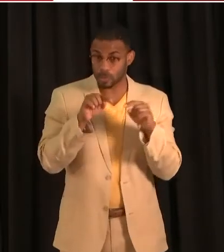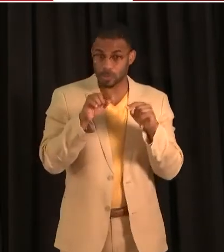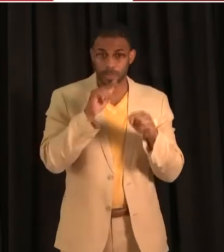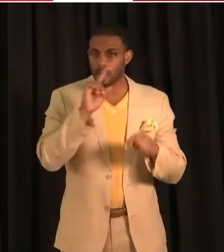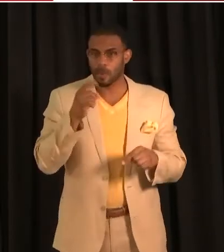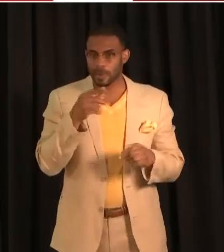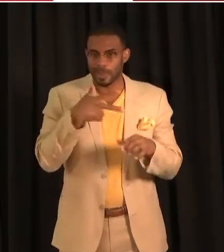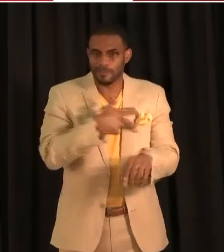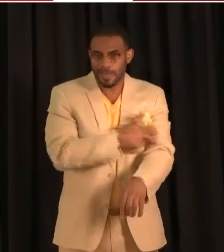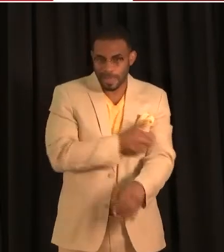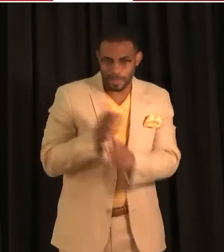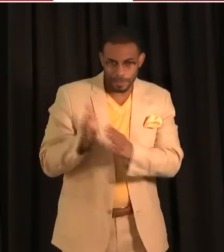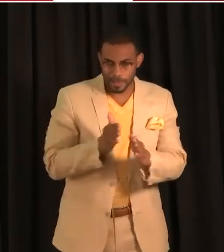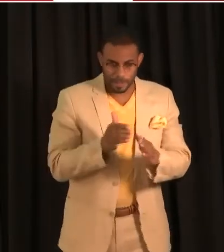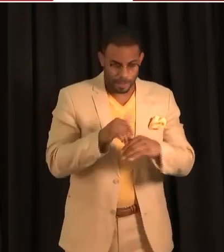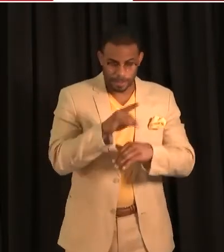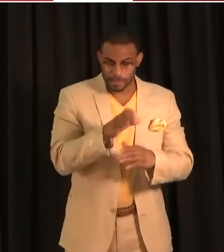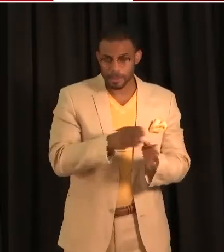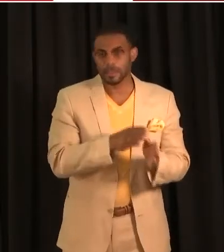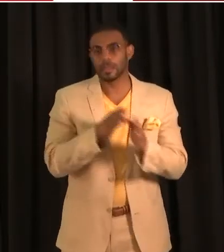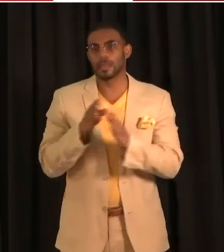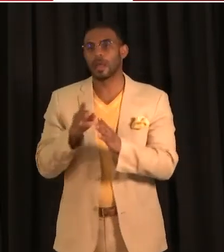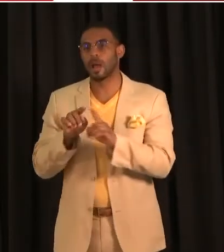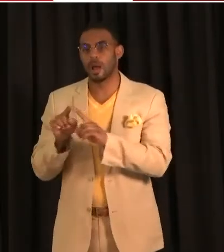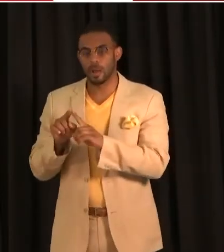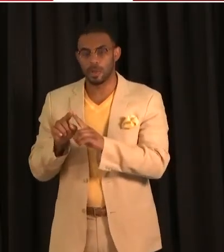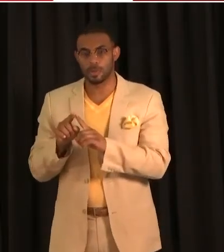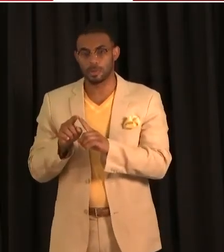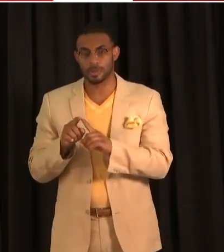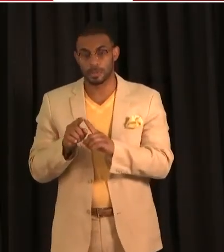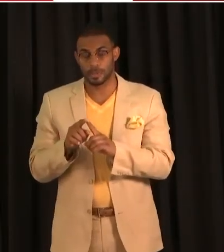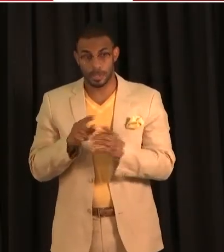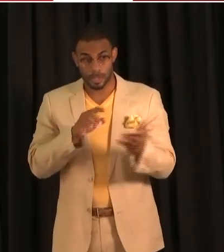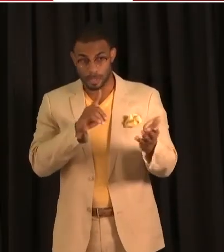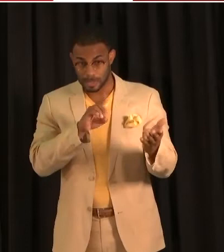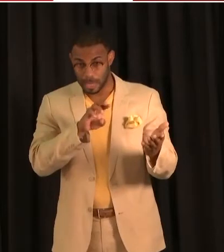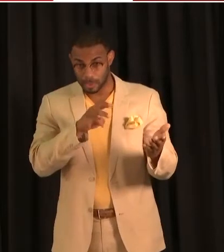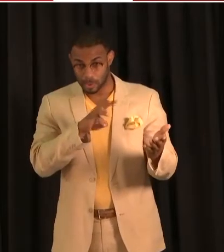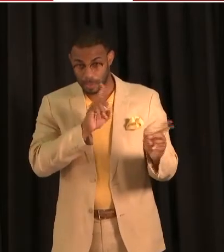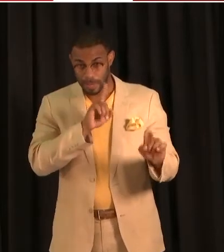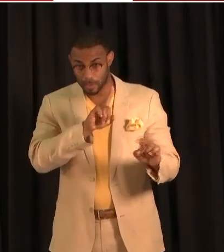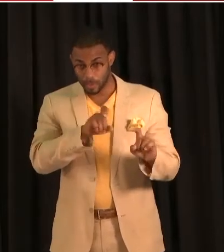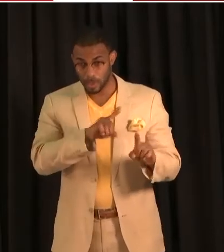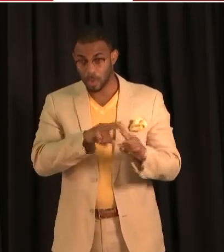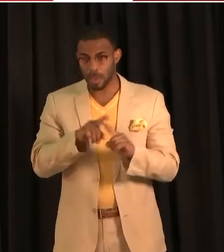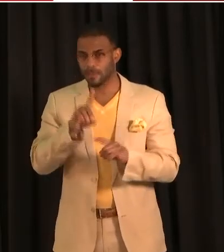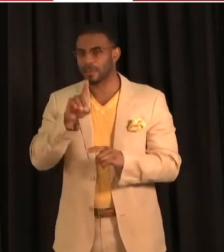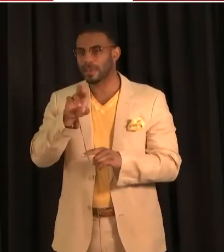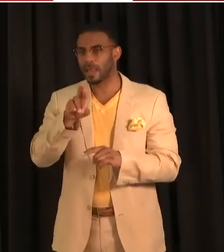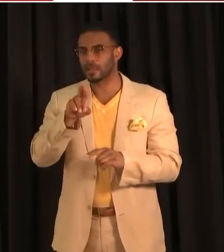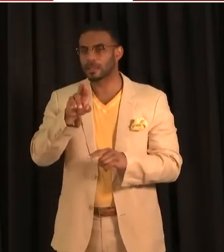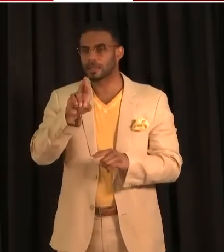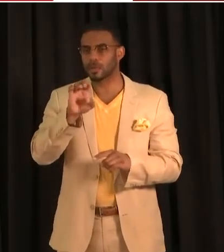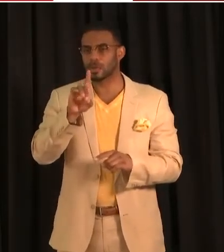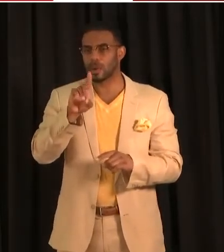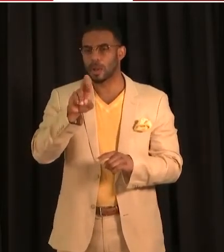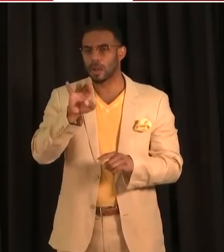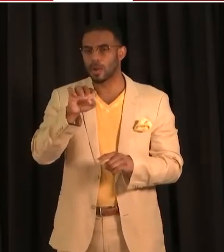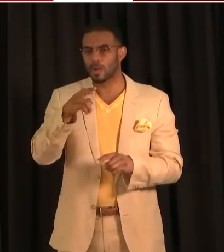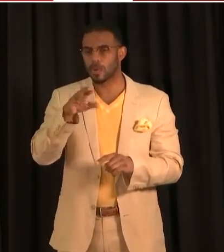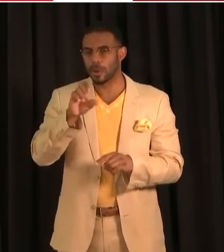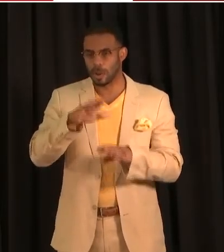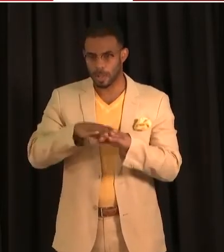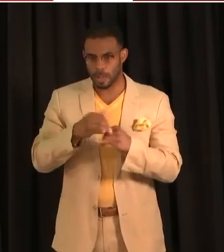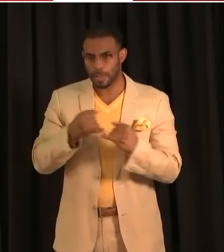related to not only the vaccination plan here in the district, which Dr. Shaw can answer your questions. Again, we also have Director Rodriguez on the